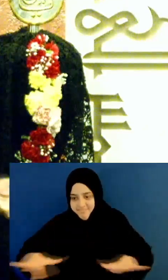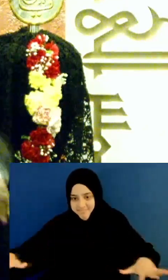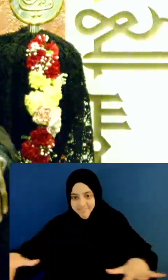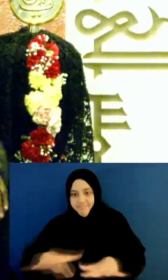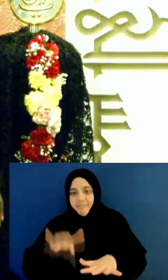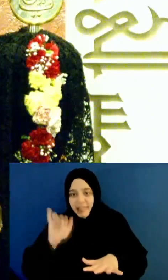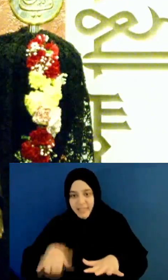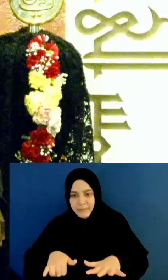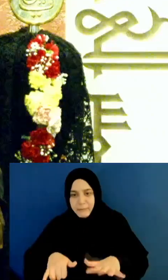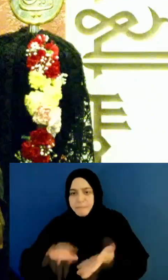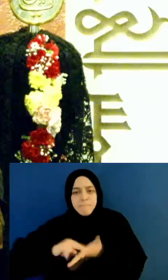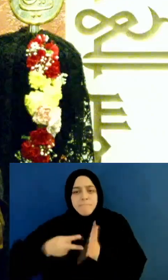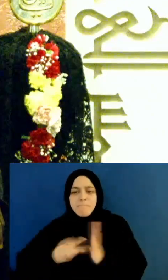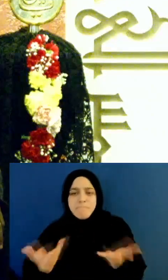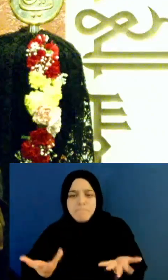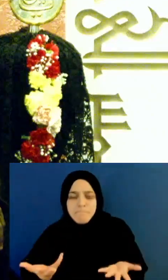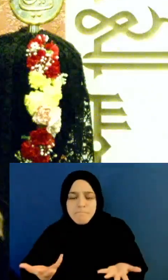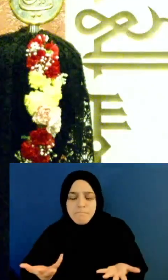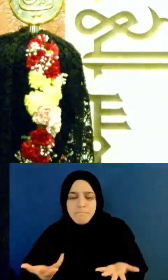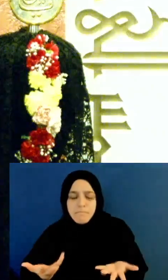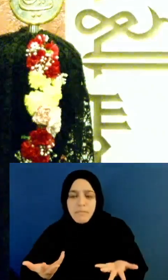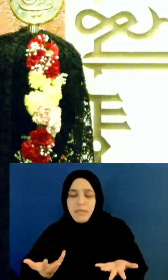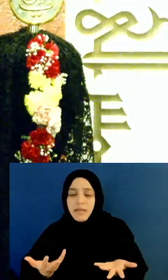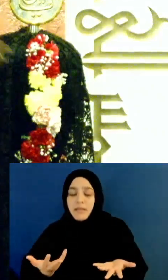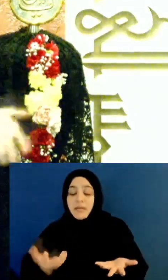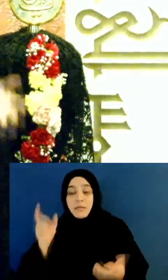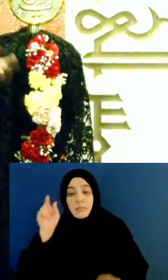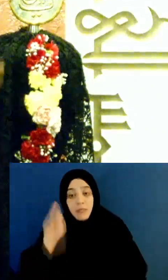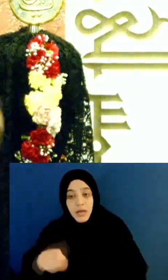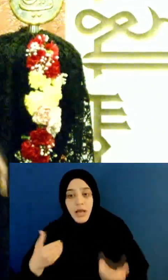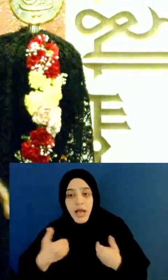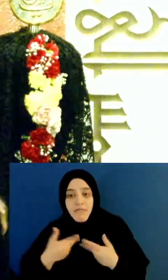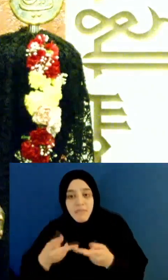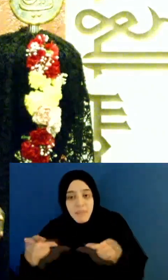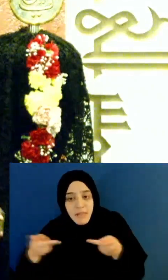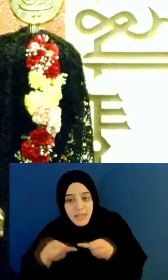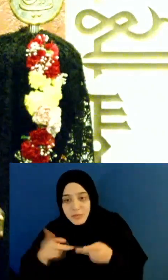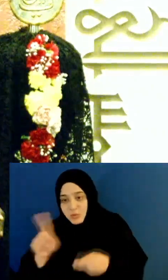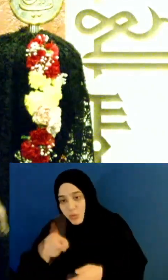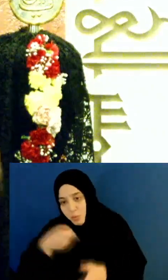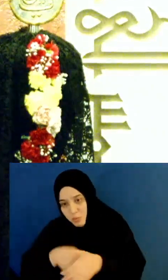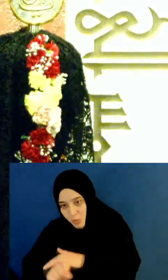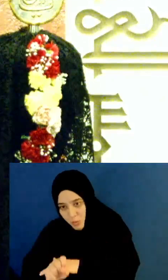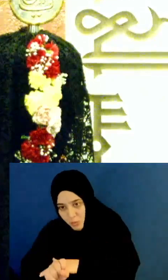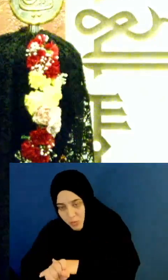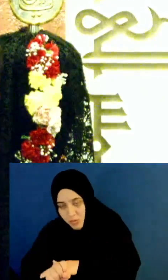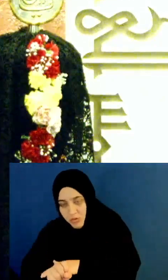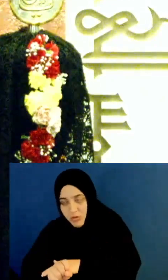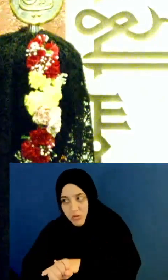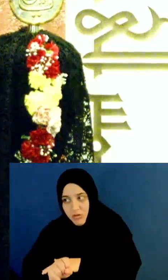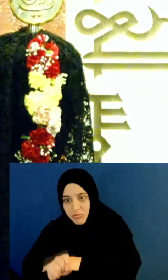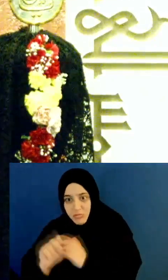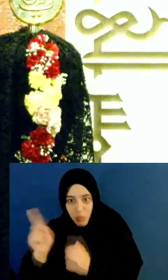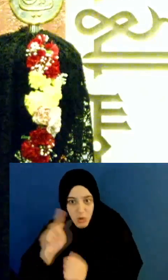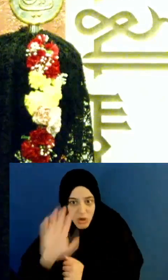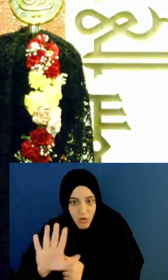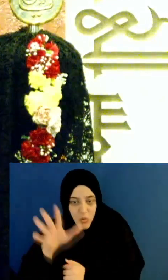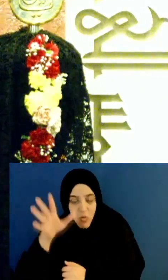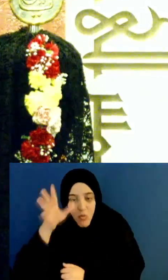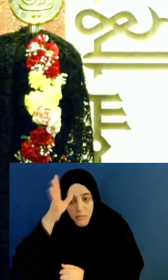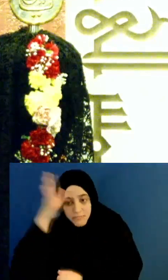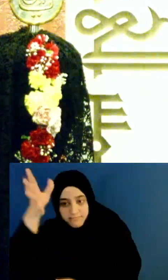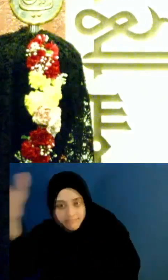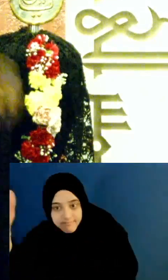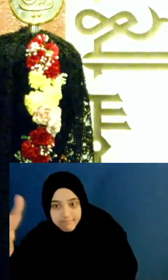What do I mean by land? A place where you were born, where your grandparents